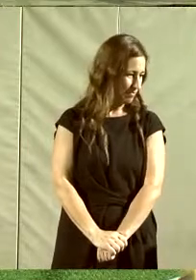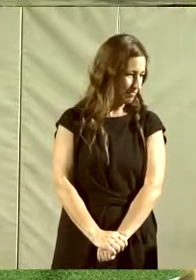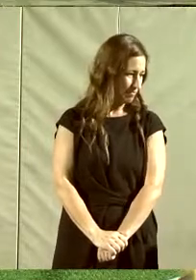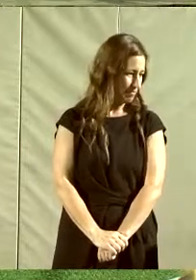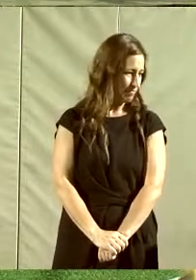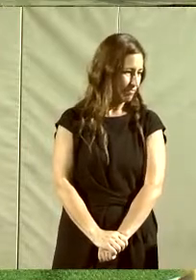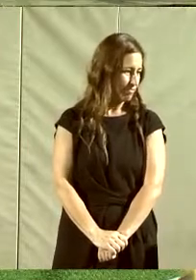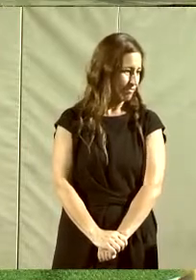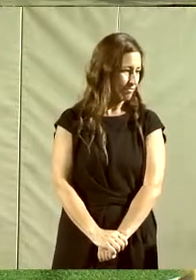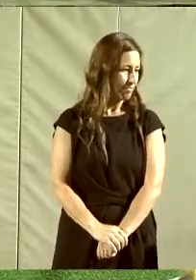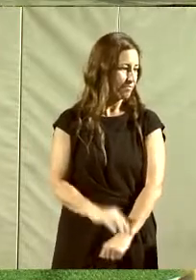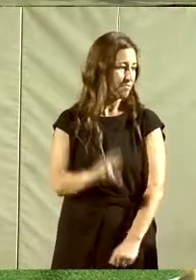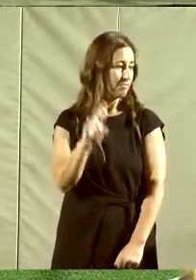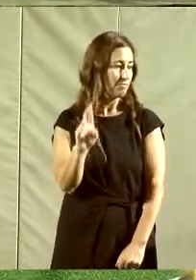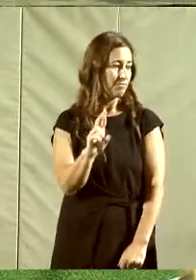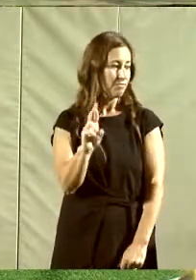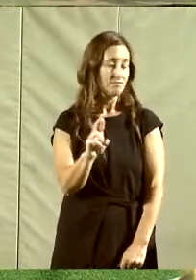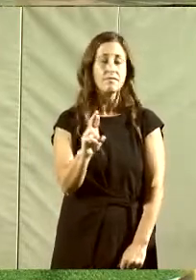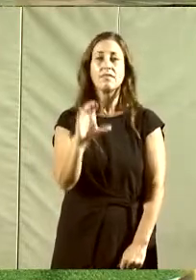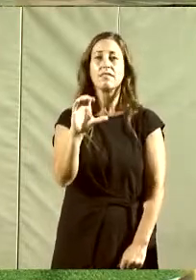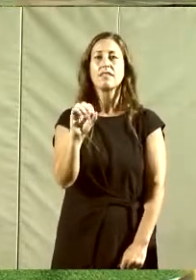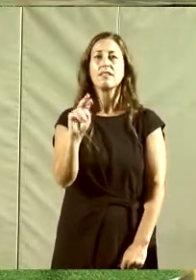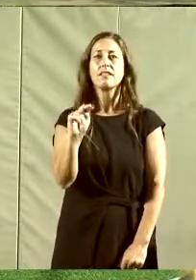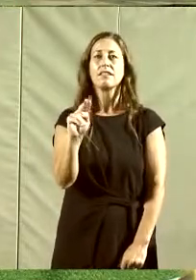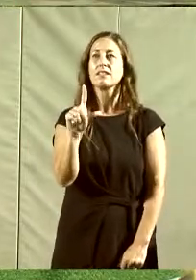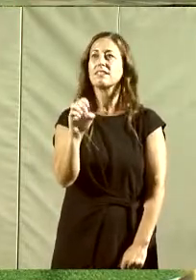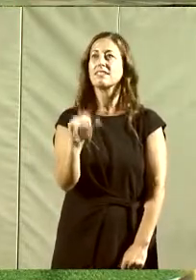Ronel Laquan Conley.